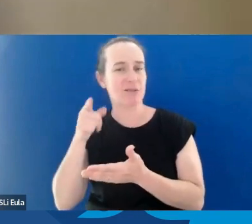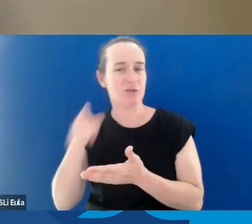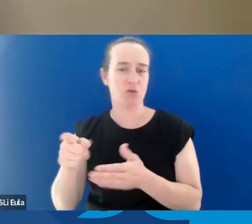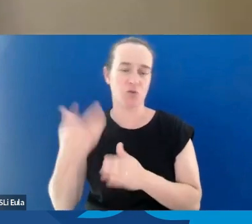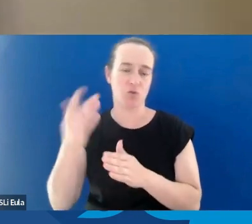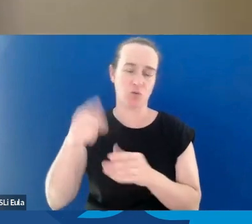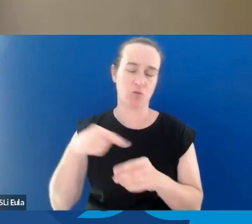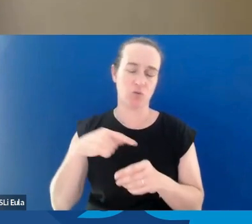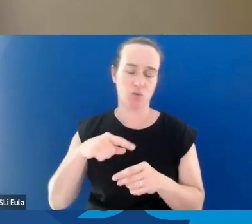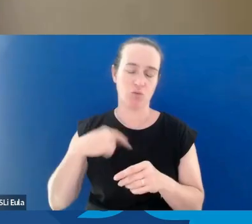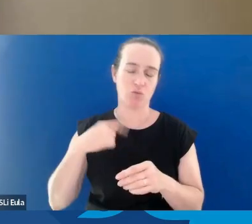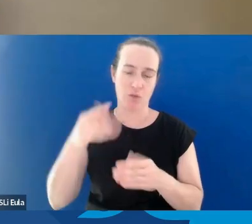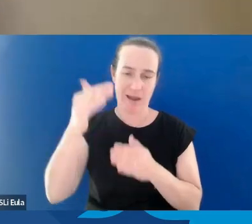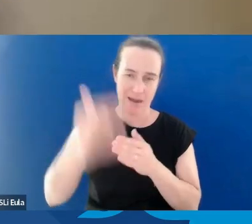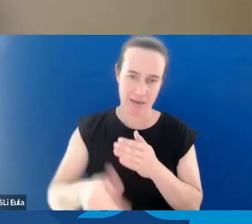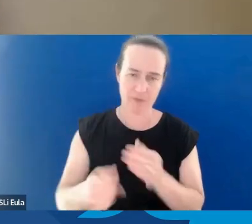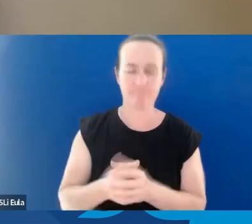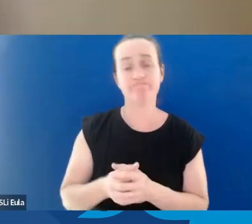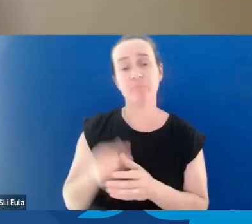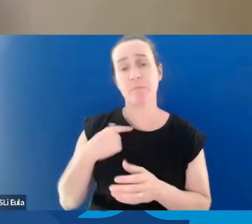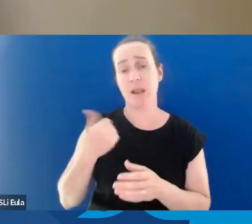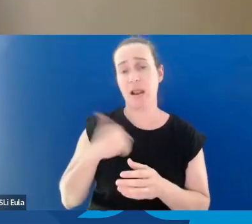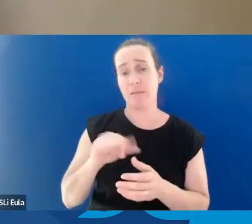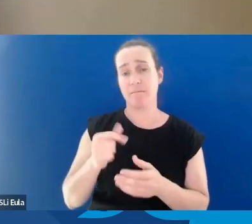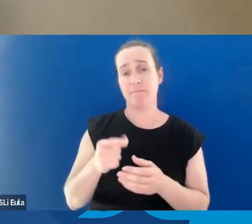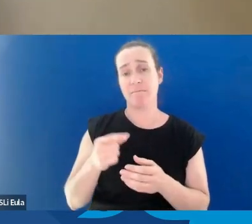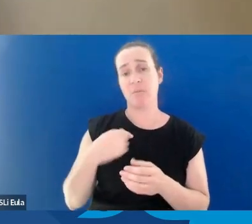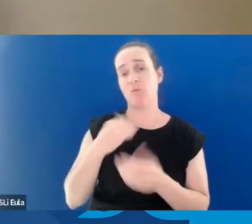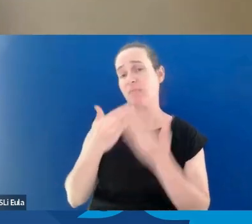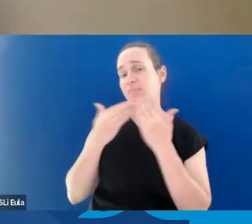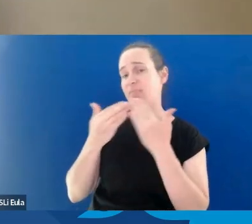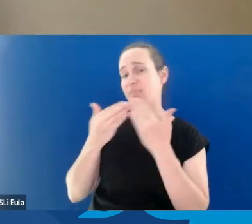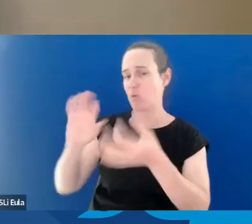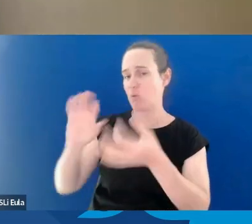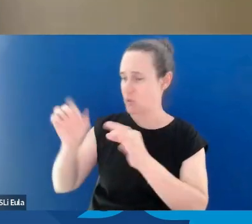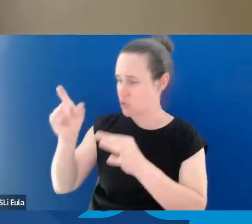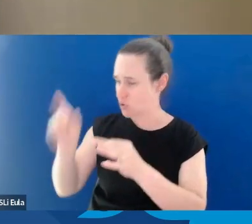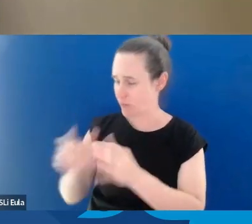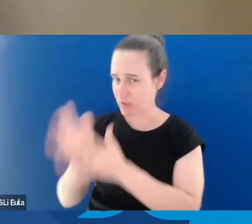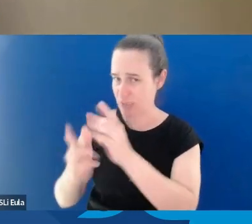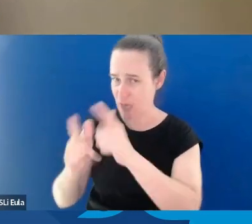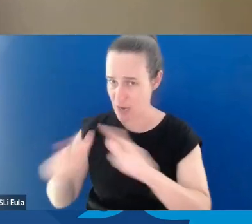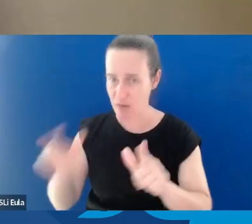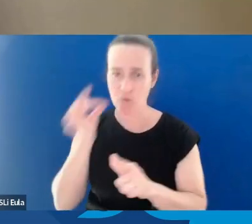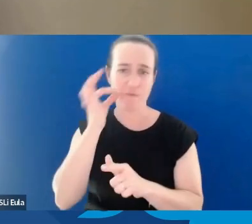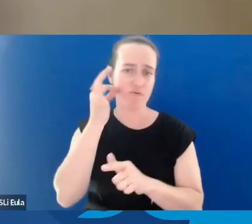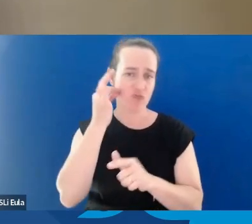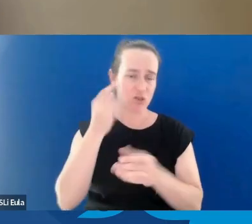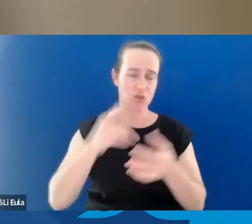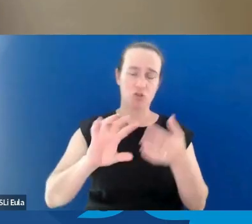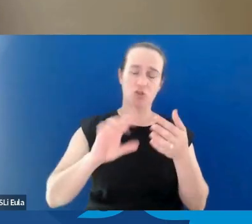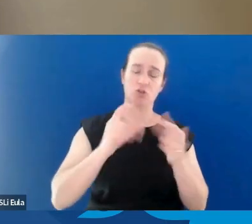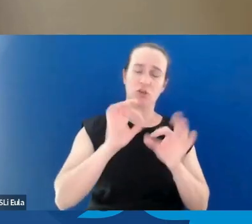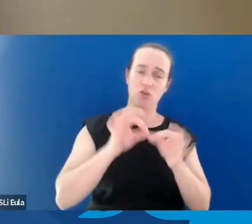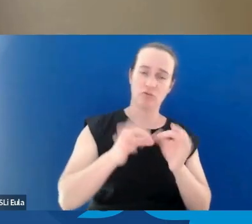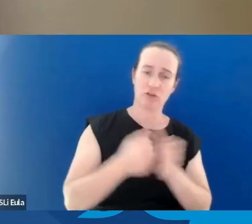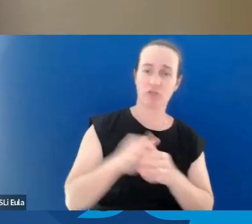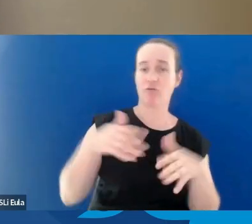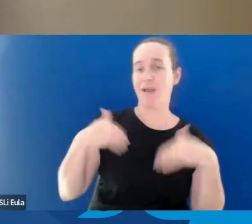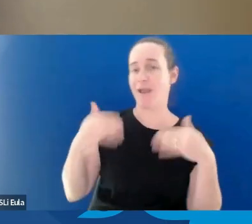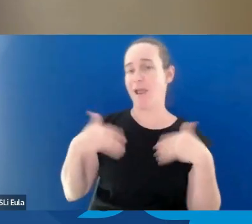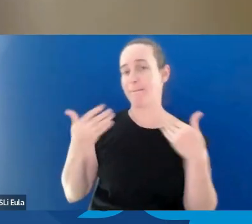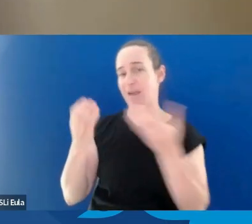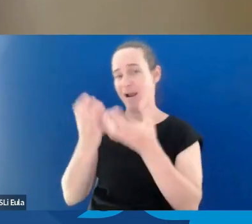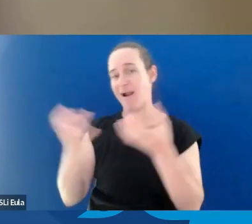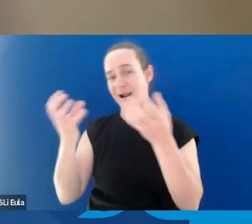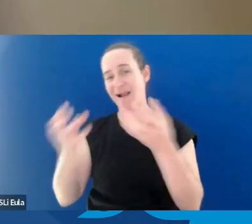by saying that we want to thank our translators for sign language and French interpretation from Happy Clouds that has been